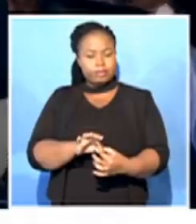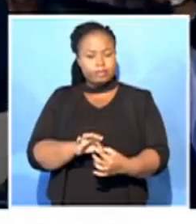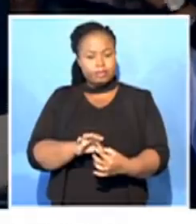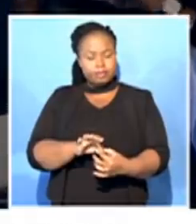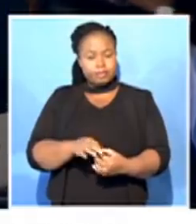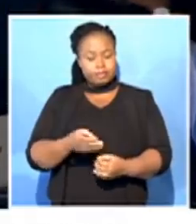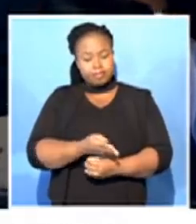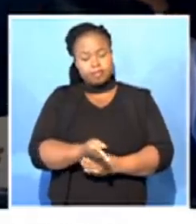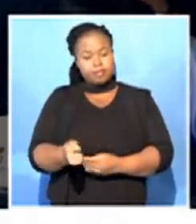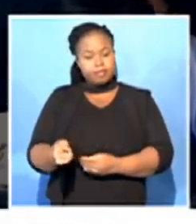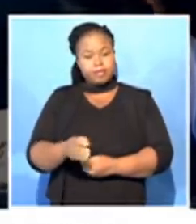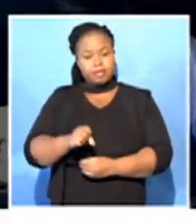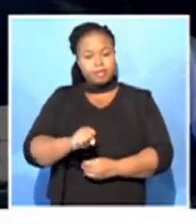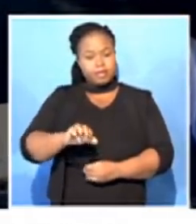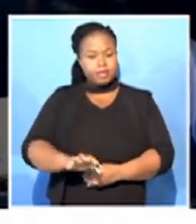to the well-being